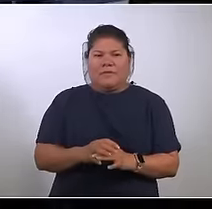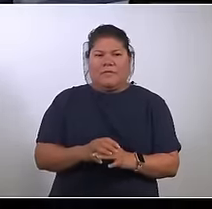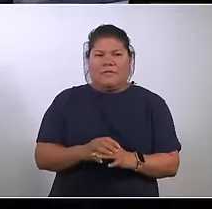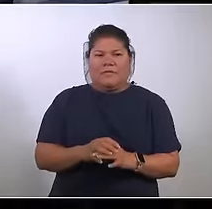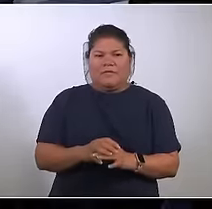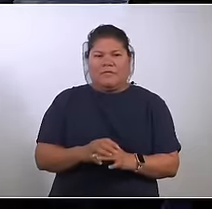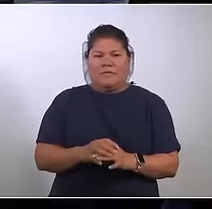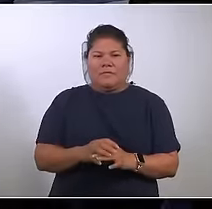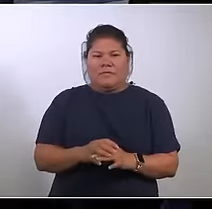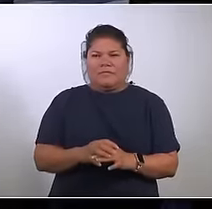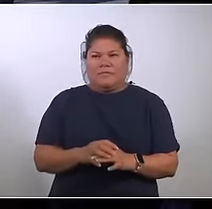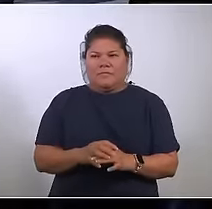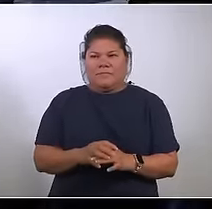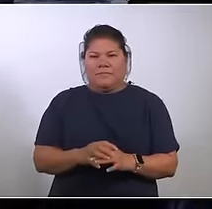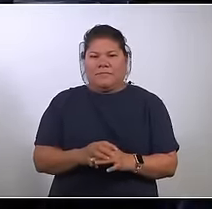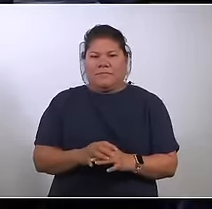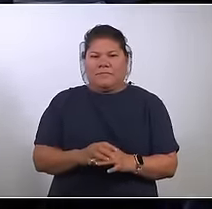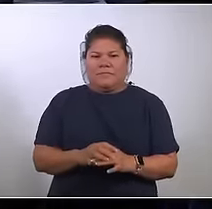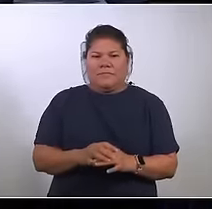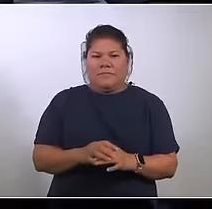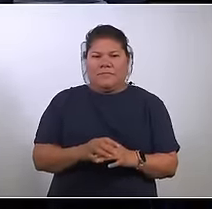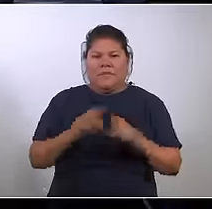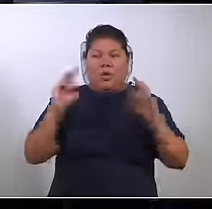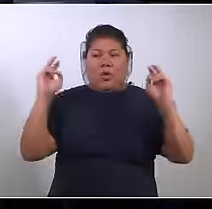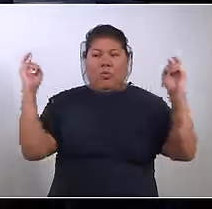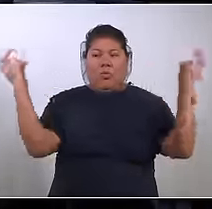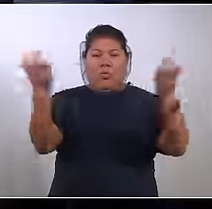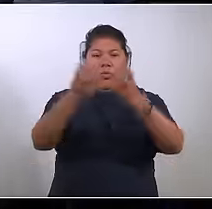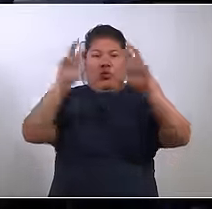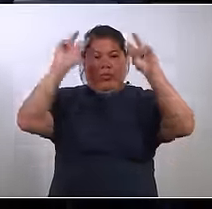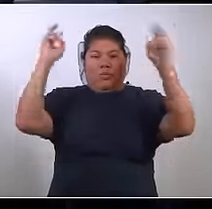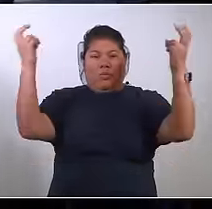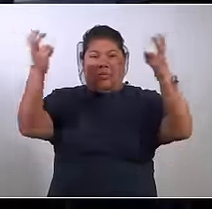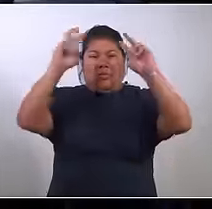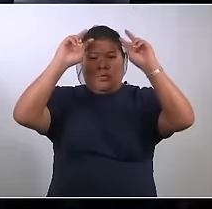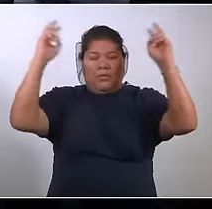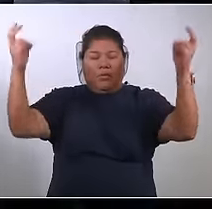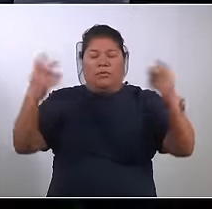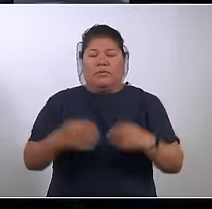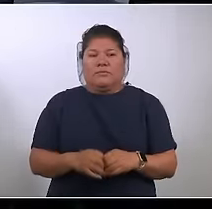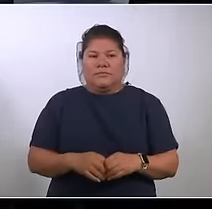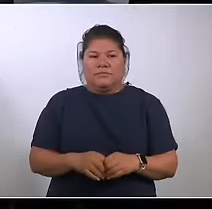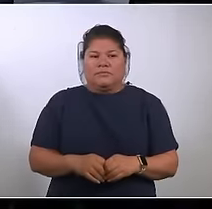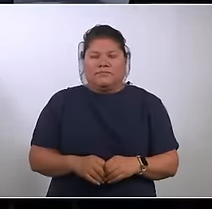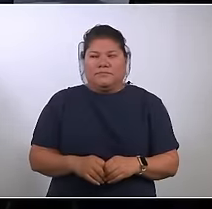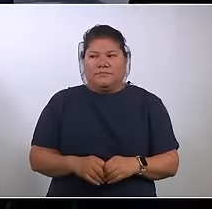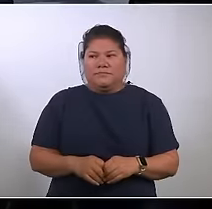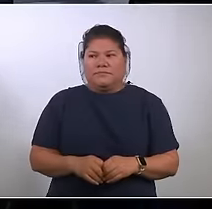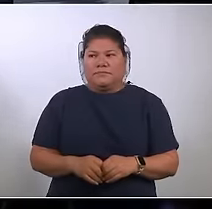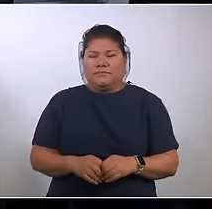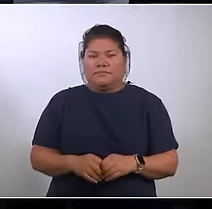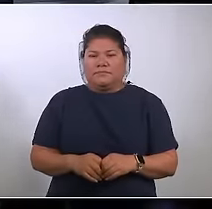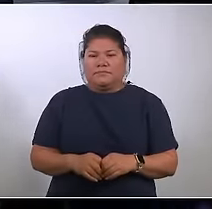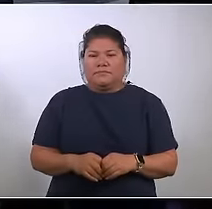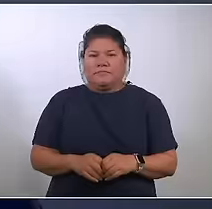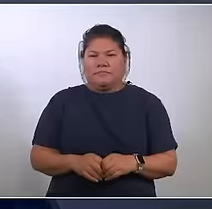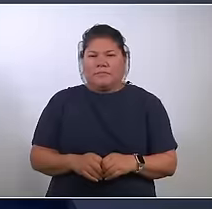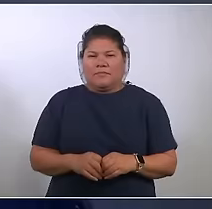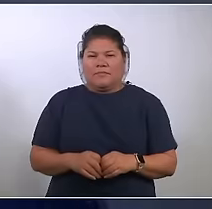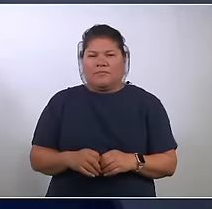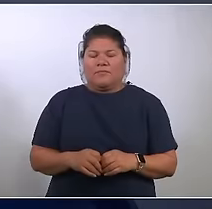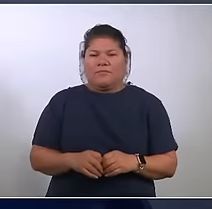alguien alabar al Señor? The wheel within the wheel is in the house. La rueda dentro de la rueda está en la casa. Eyes all the way